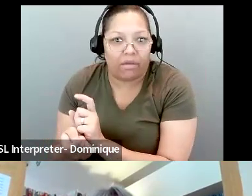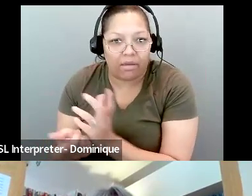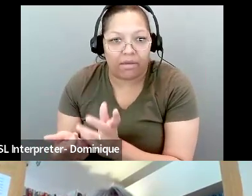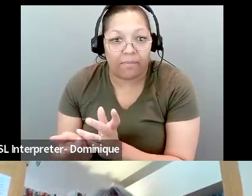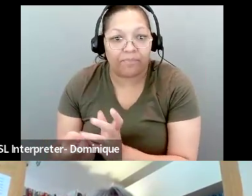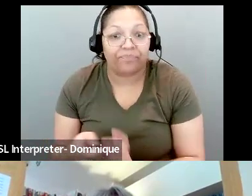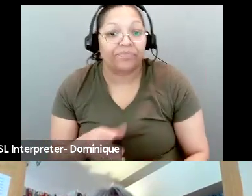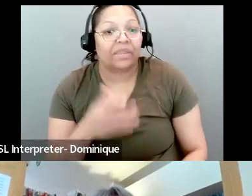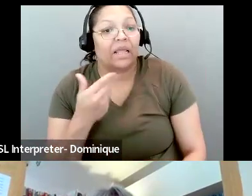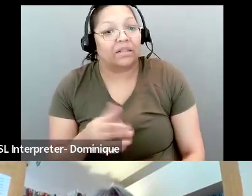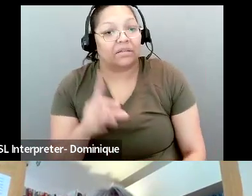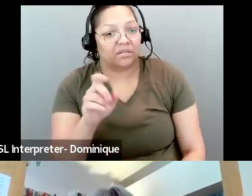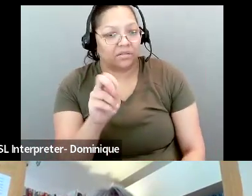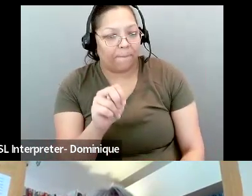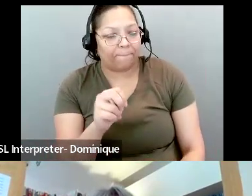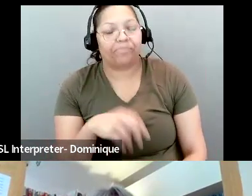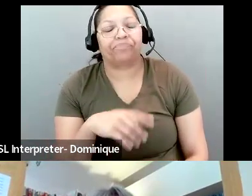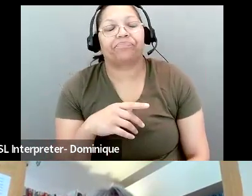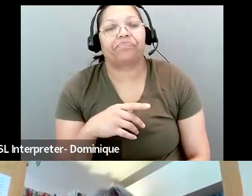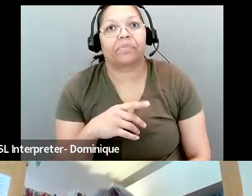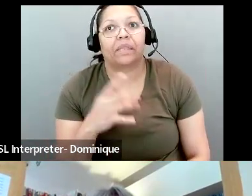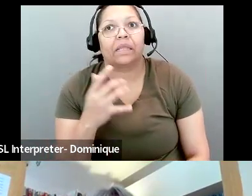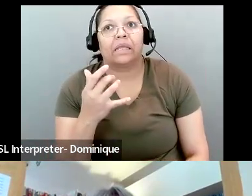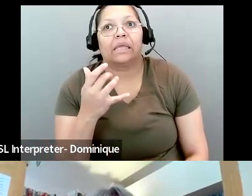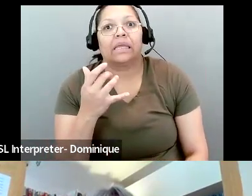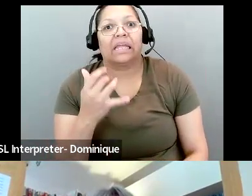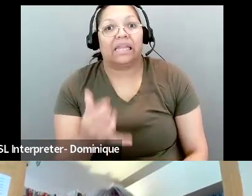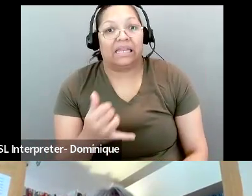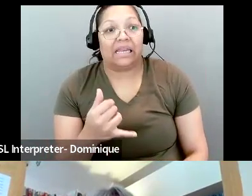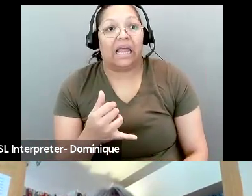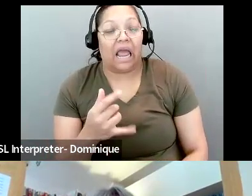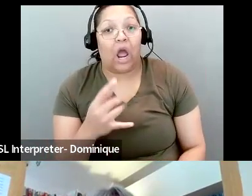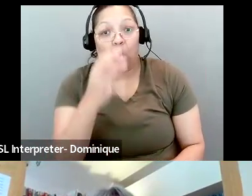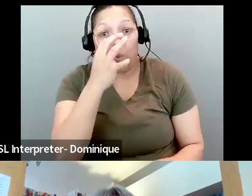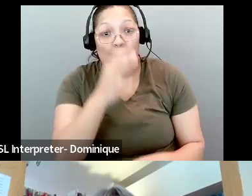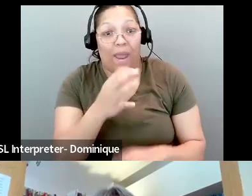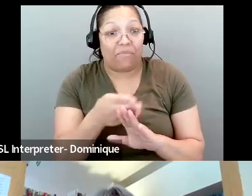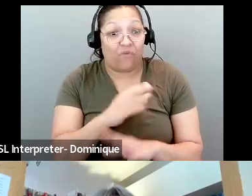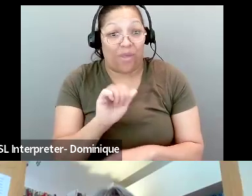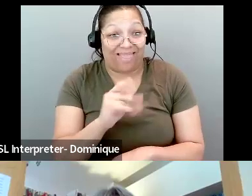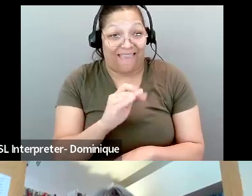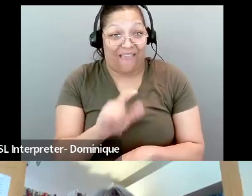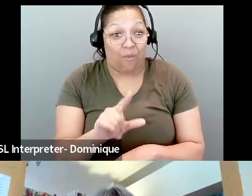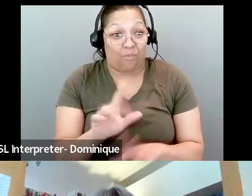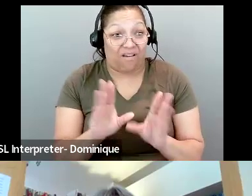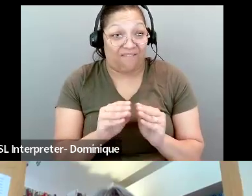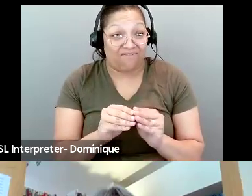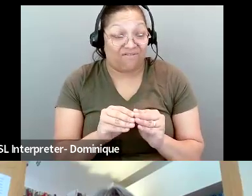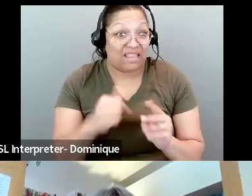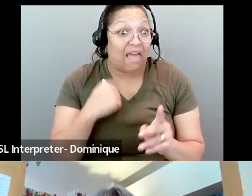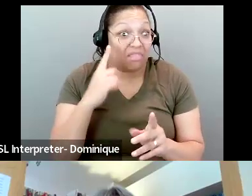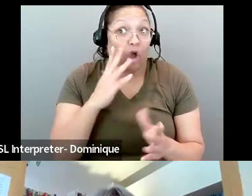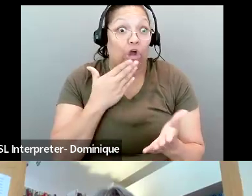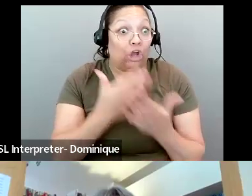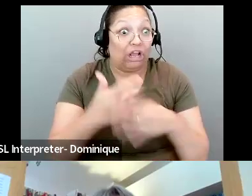This is Don. I do think it has come at a good time right before the April conference, though, because kind